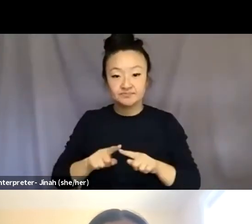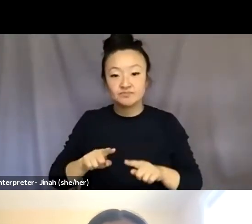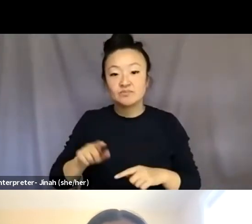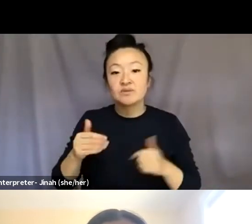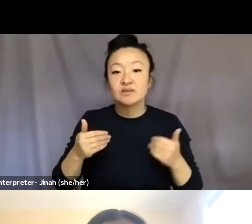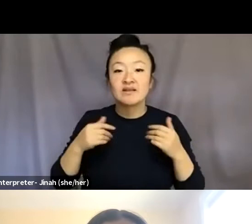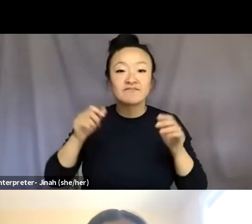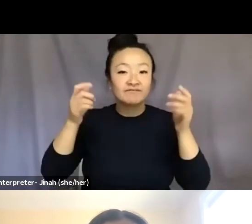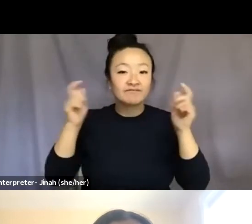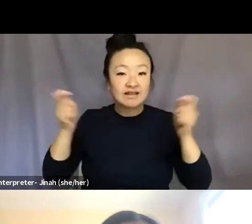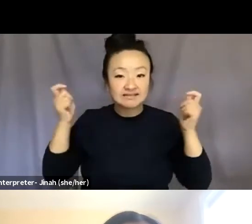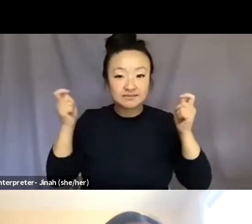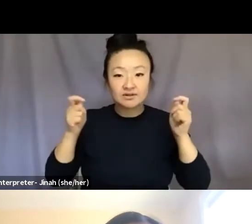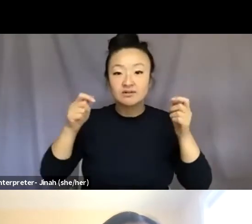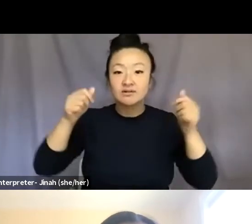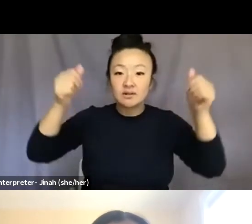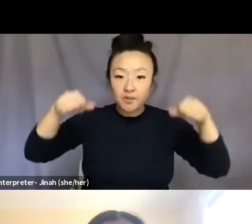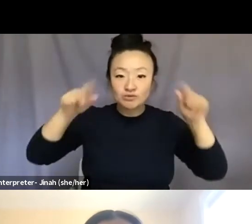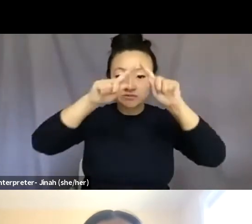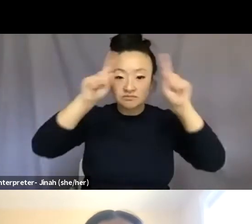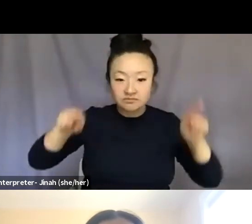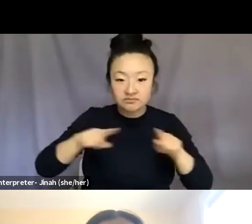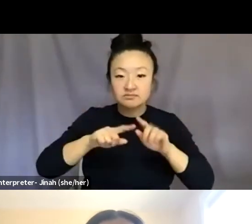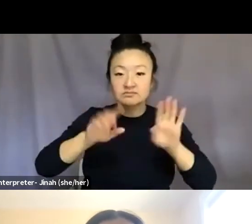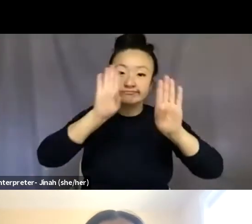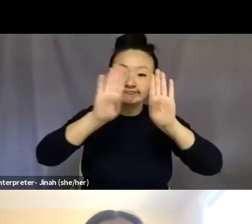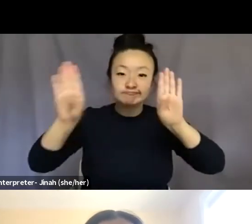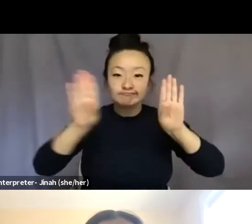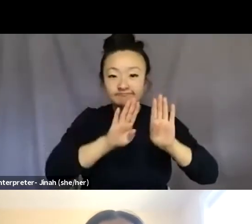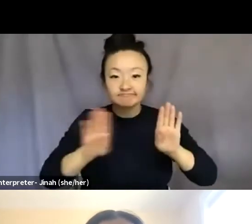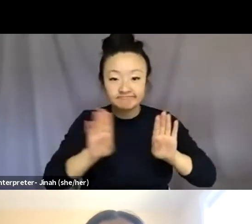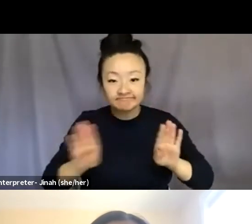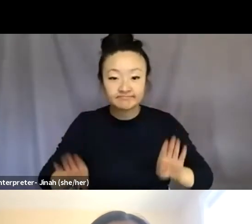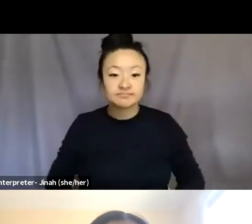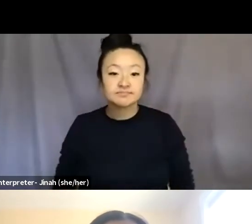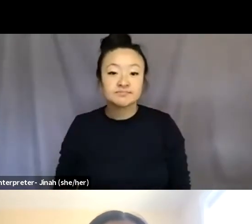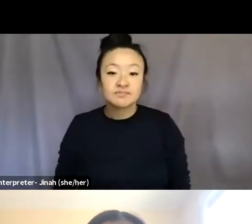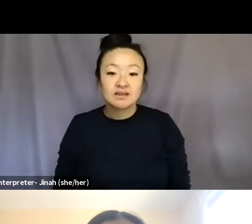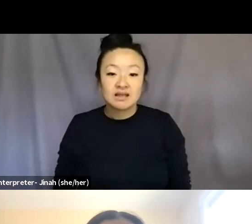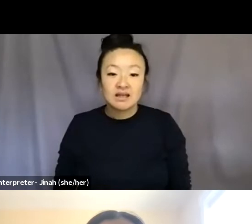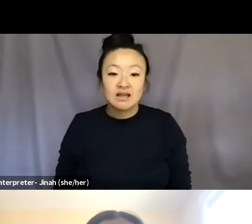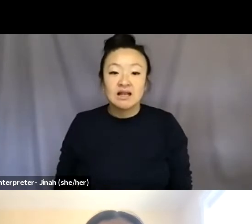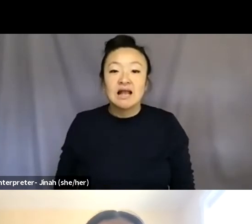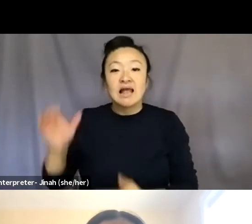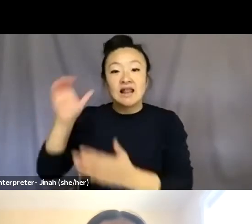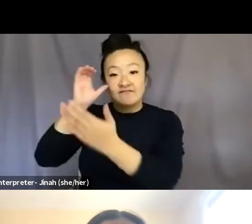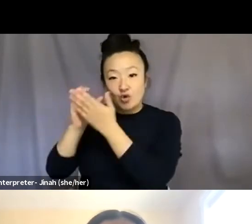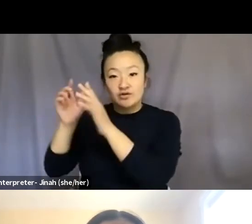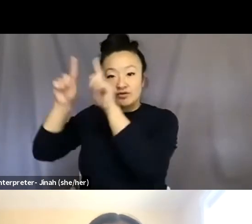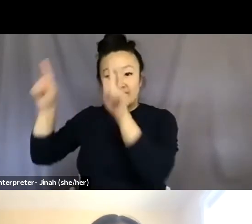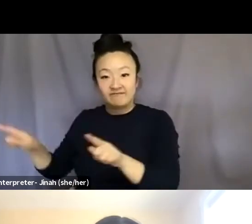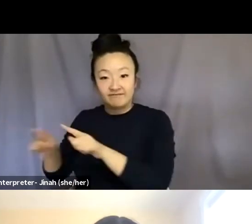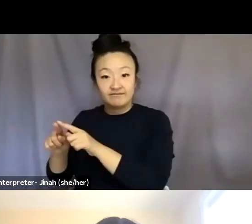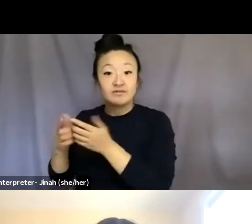festival posters pasted on it, and a photograph of a boat